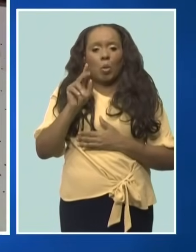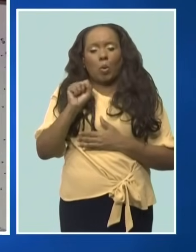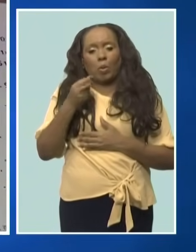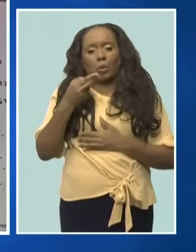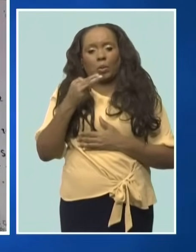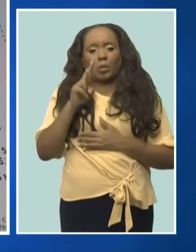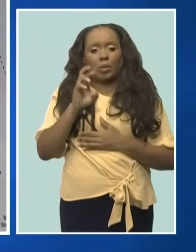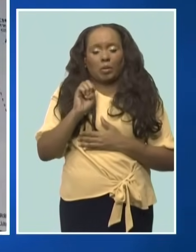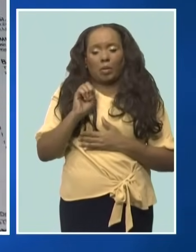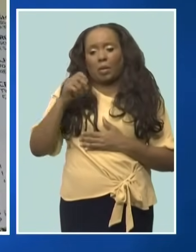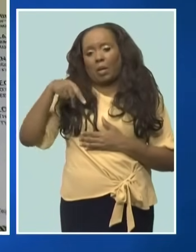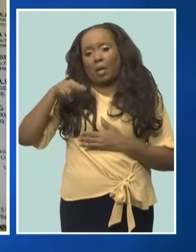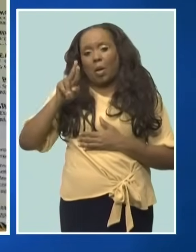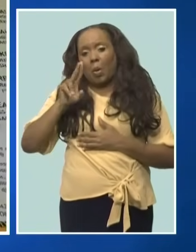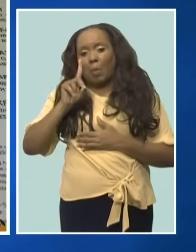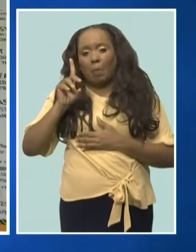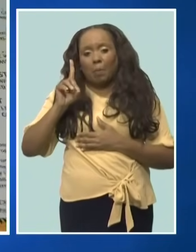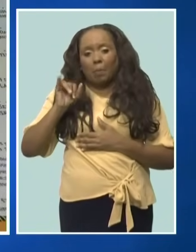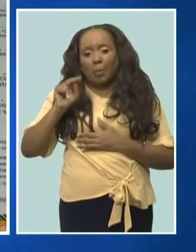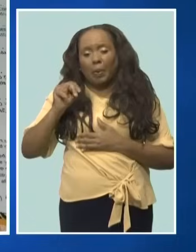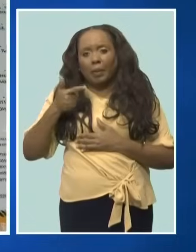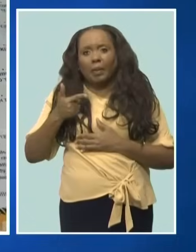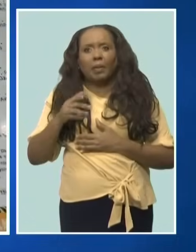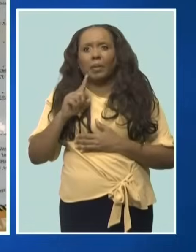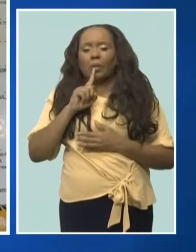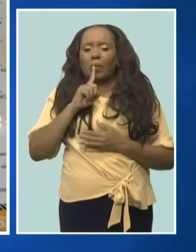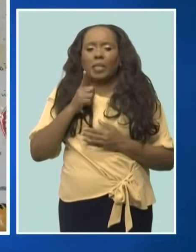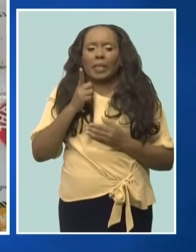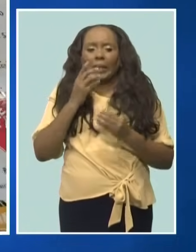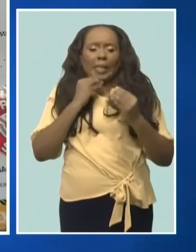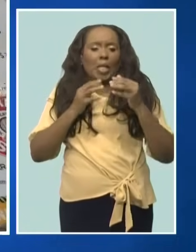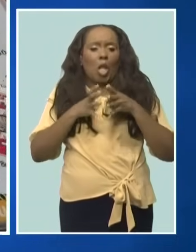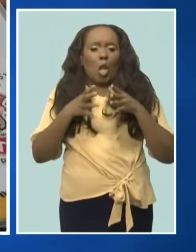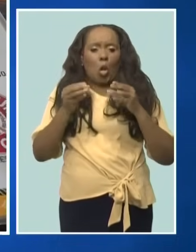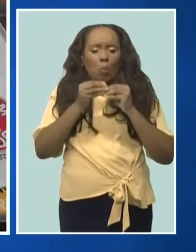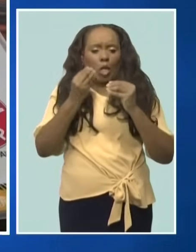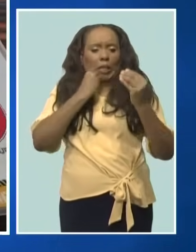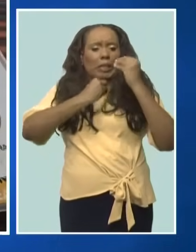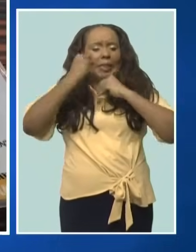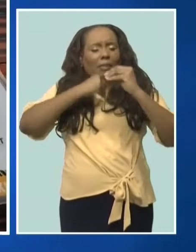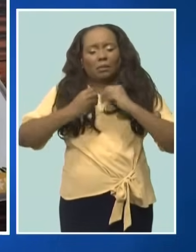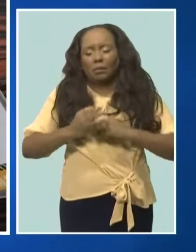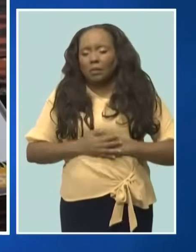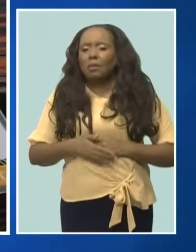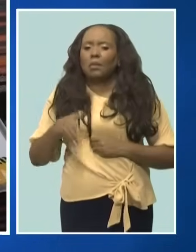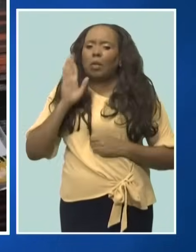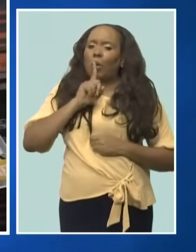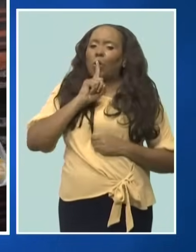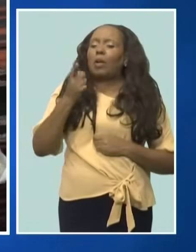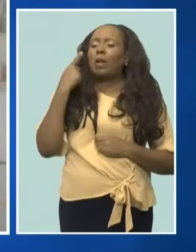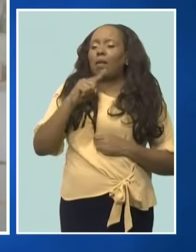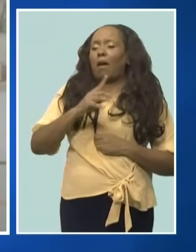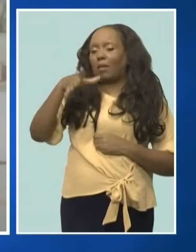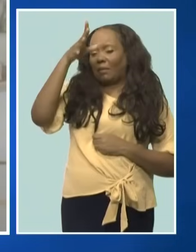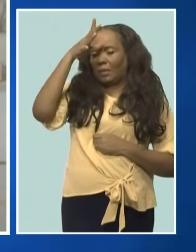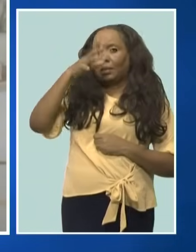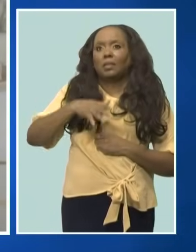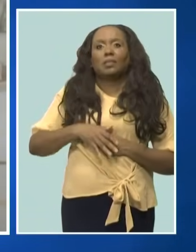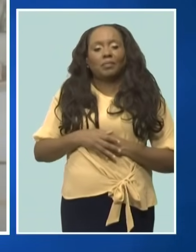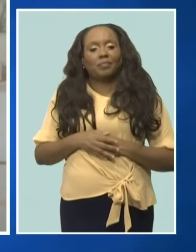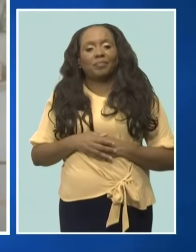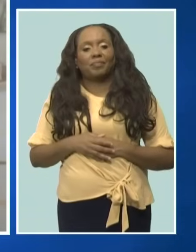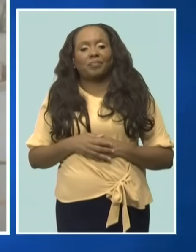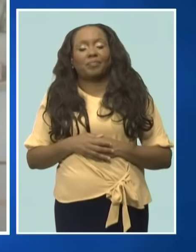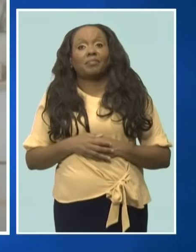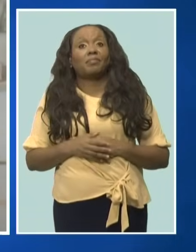know the fathers come out to eat a little bit more hearty, so we will be actually enhancing the menu towards the fathers a bit more. Officials of the